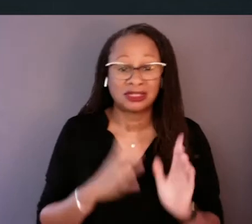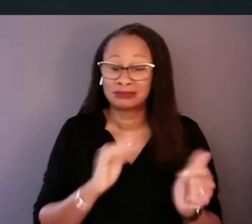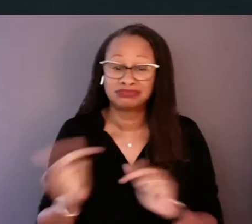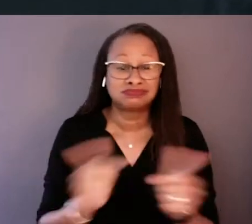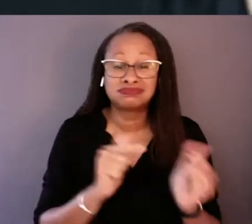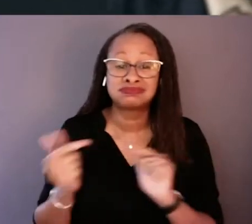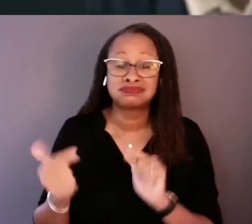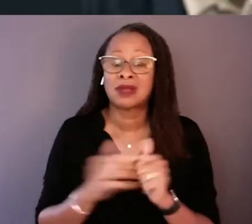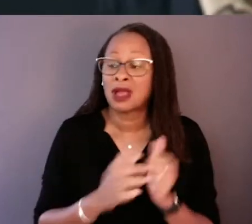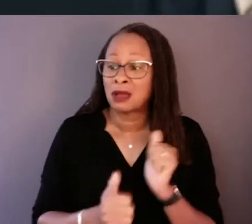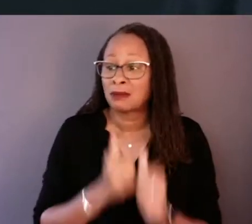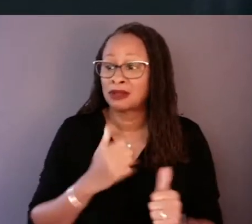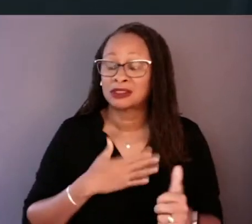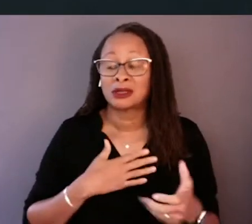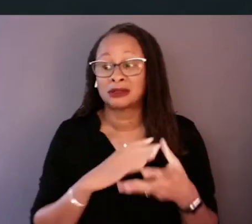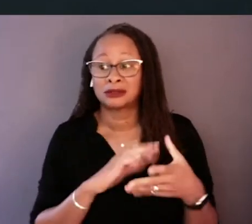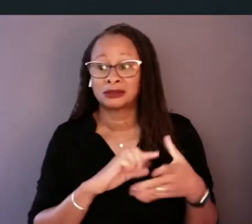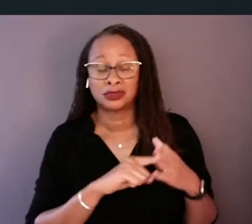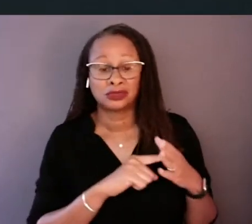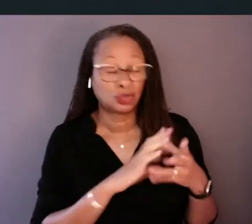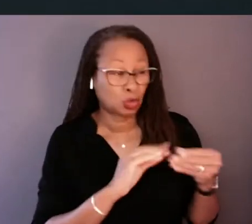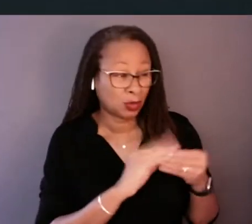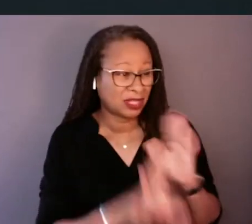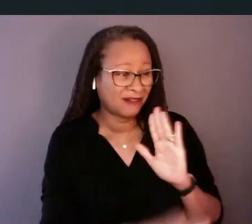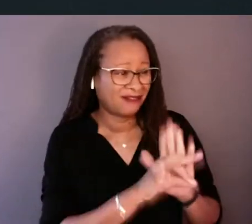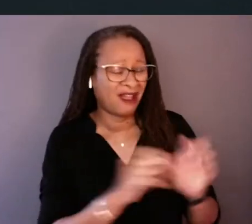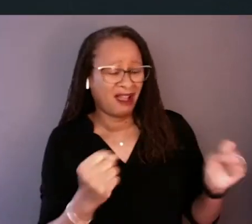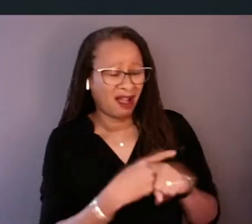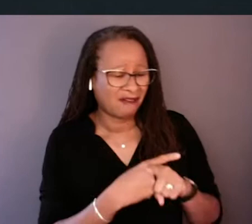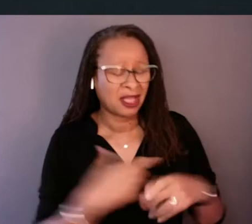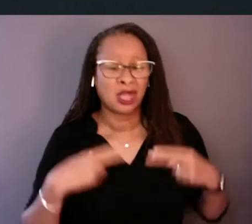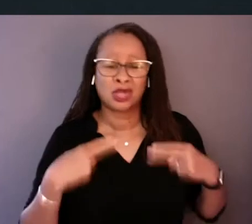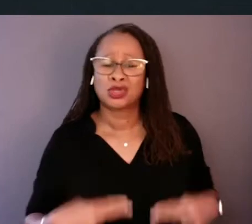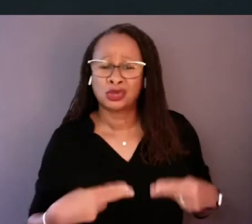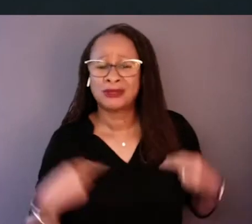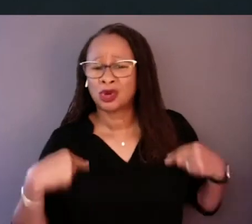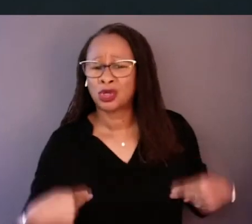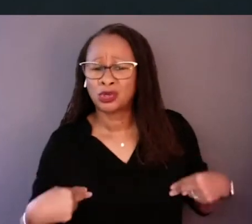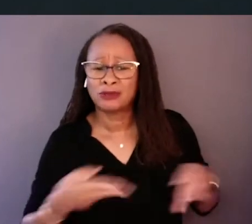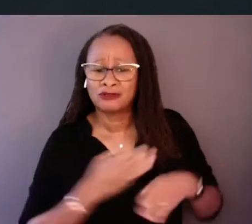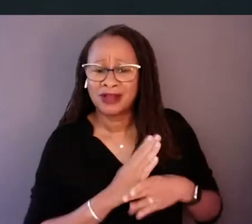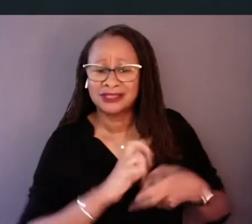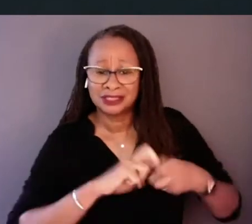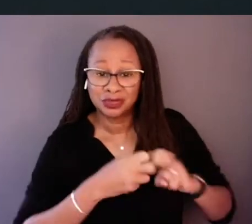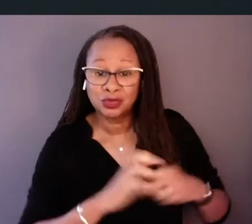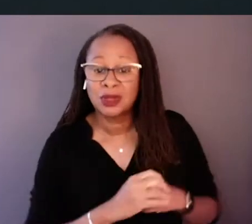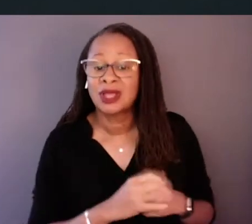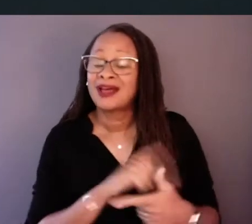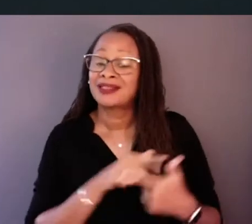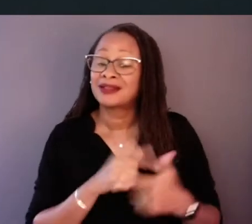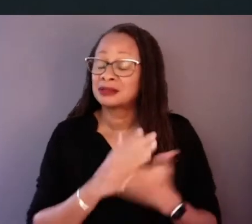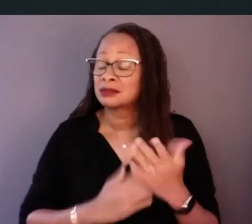Most of my story, most of the stories that I was covering were conflicts, human rights issues, and things like that. And then at a certain point, I